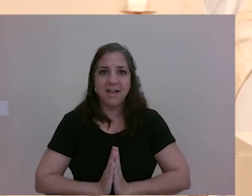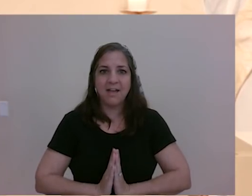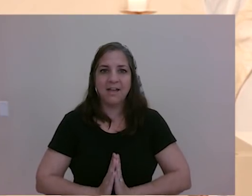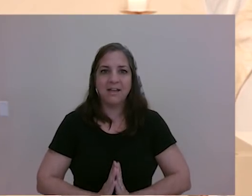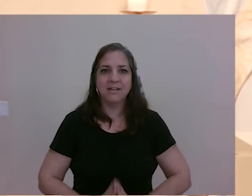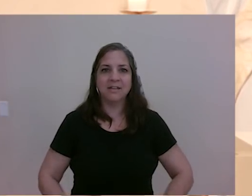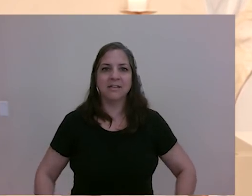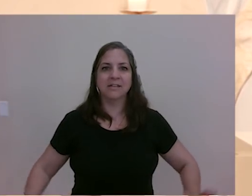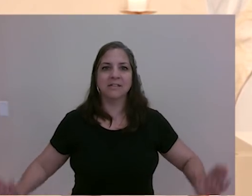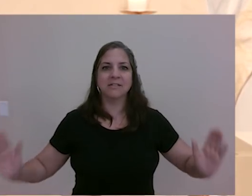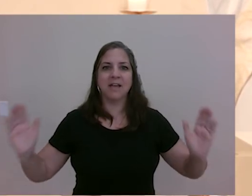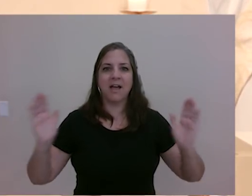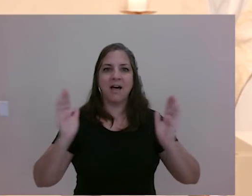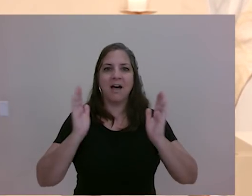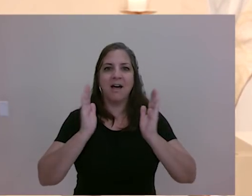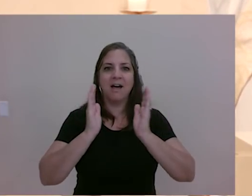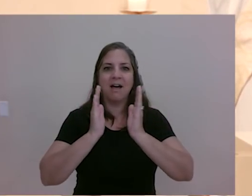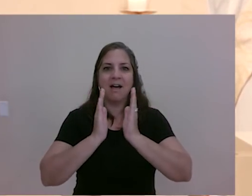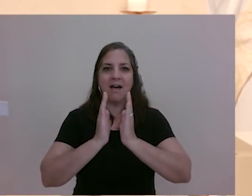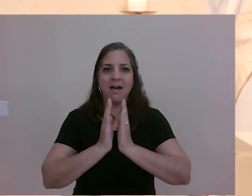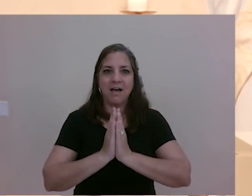Amen.